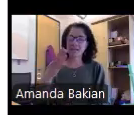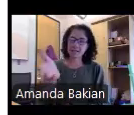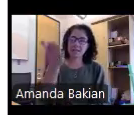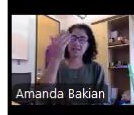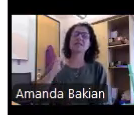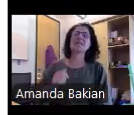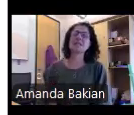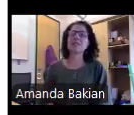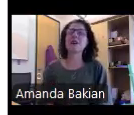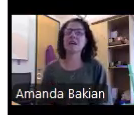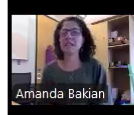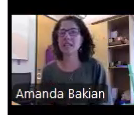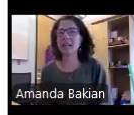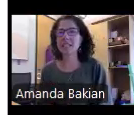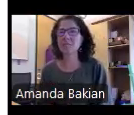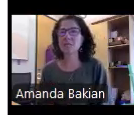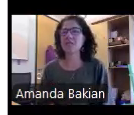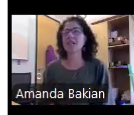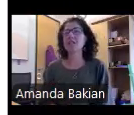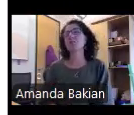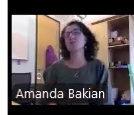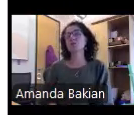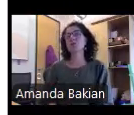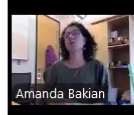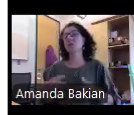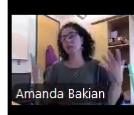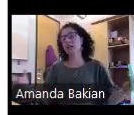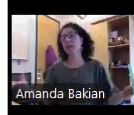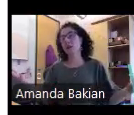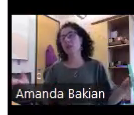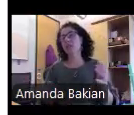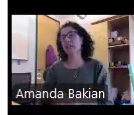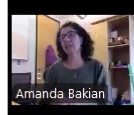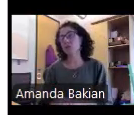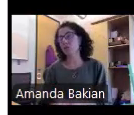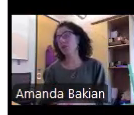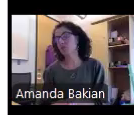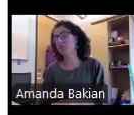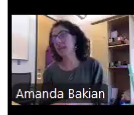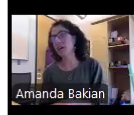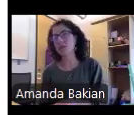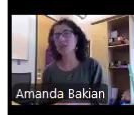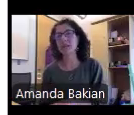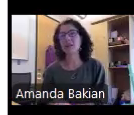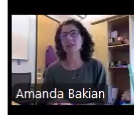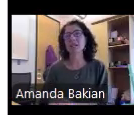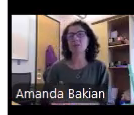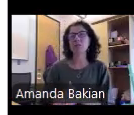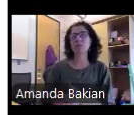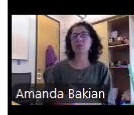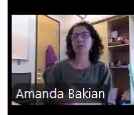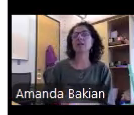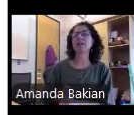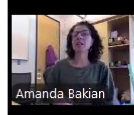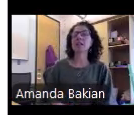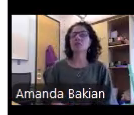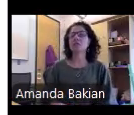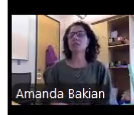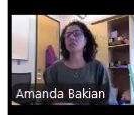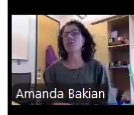Then this statistic of finding that 10% of cases were associated with a rare genetic disorder has really helped, but they found a 10%